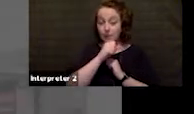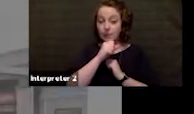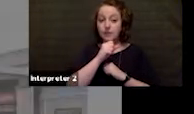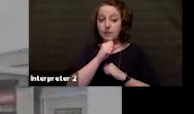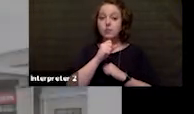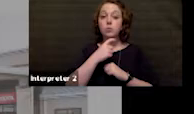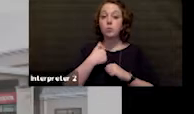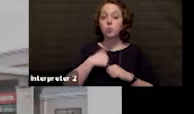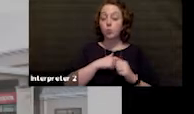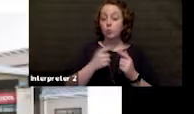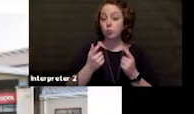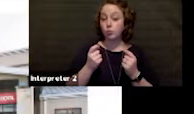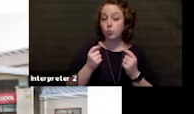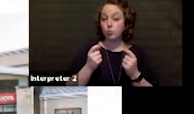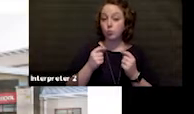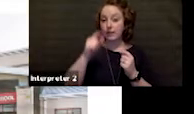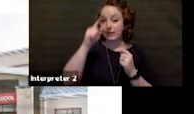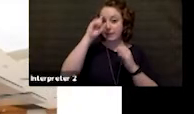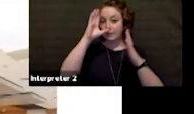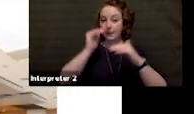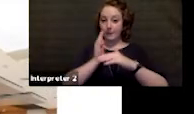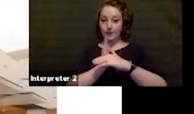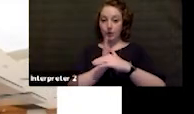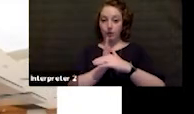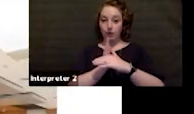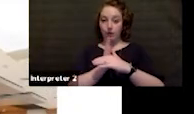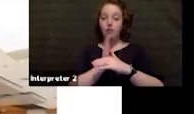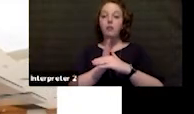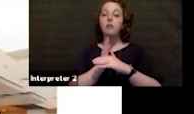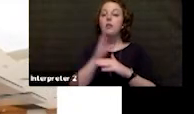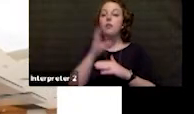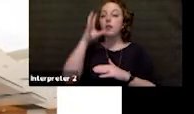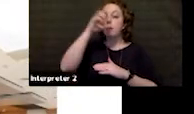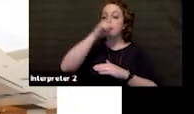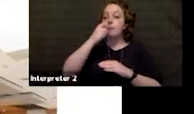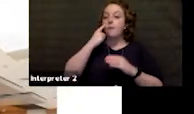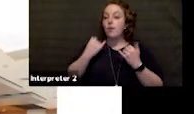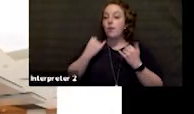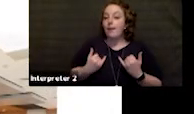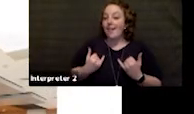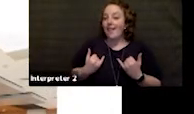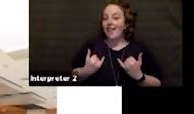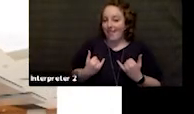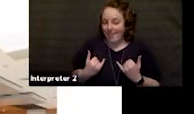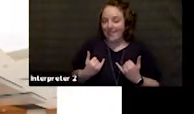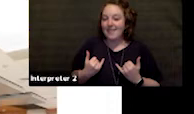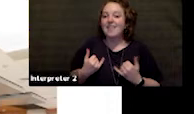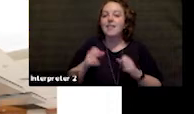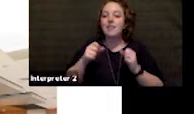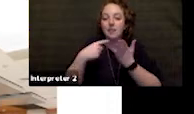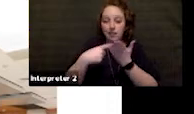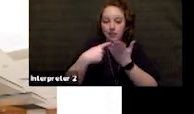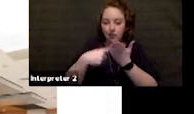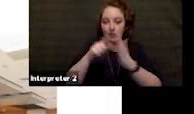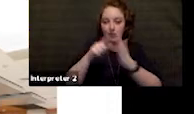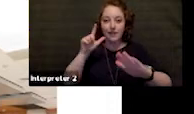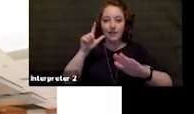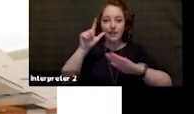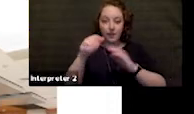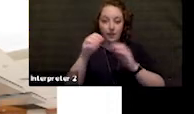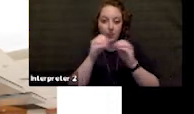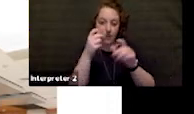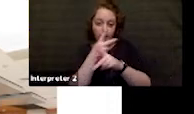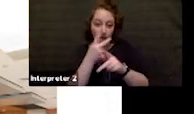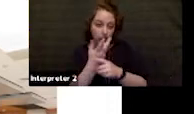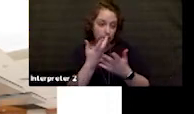mid-range cost, just making an assumption for now. We'll obviously have to continue discussions with the district about what's right about